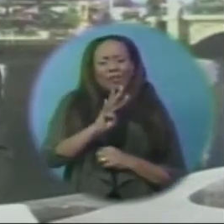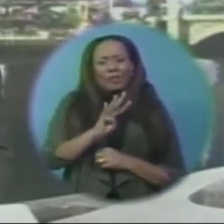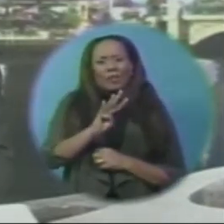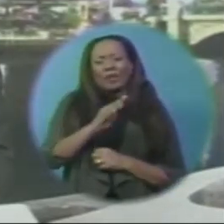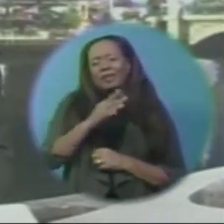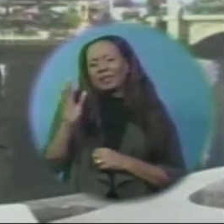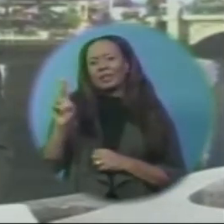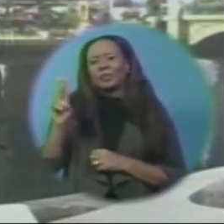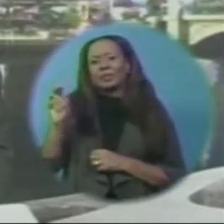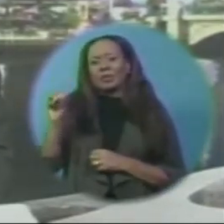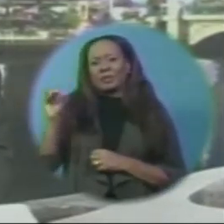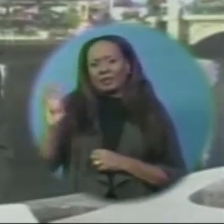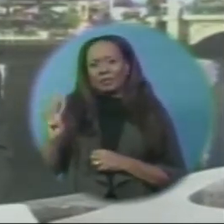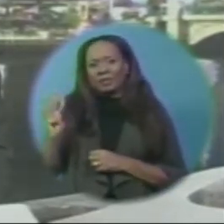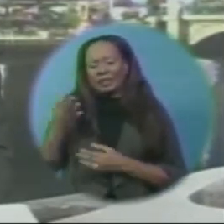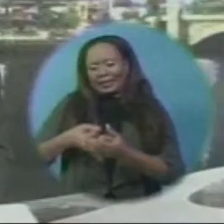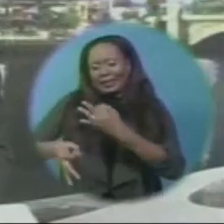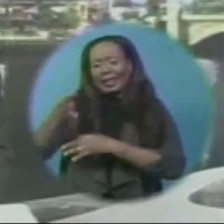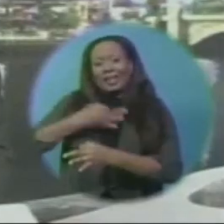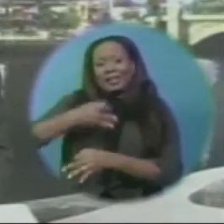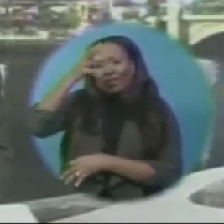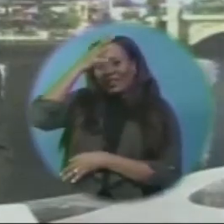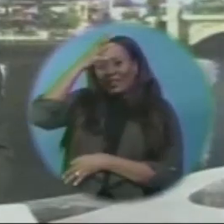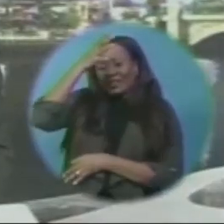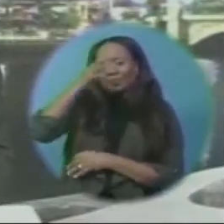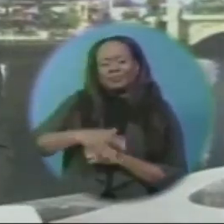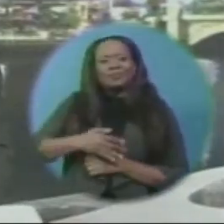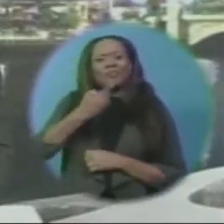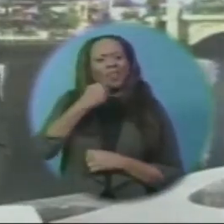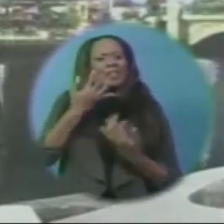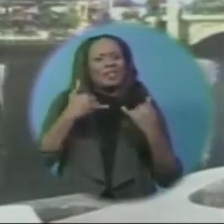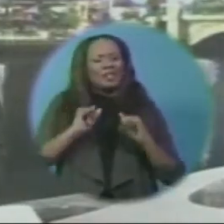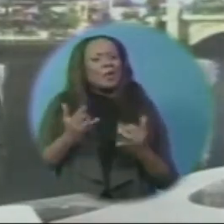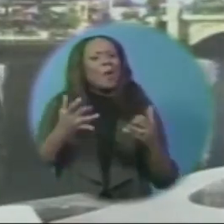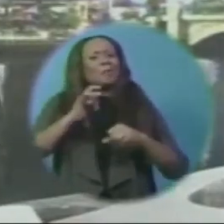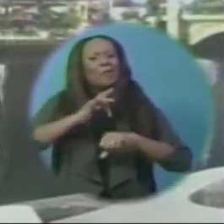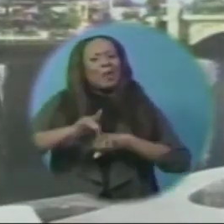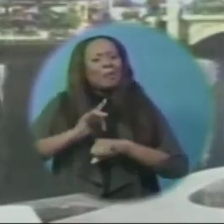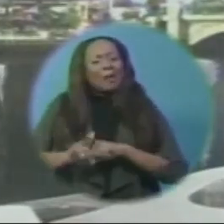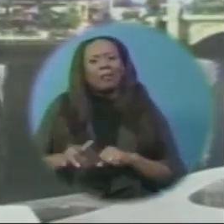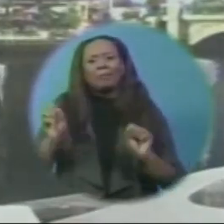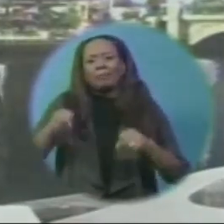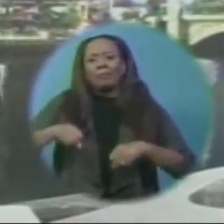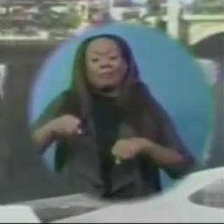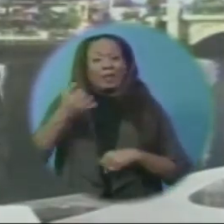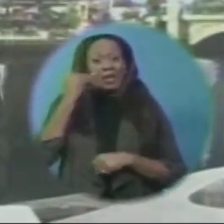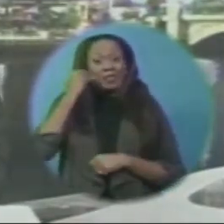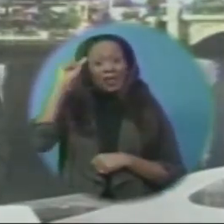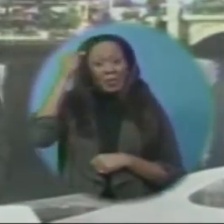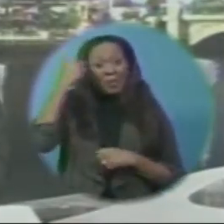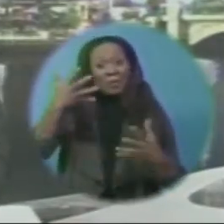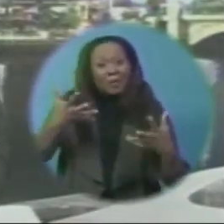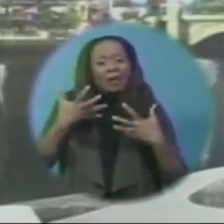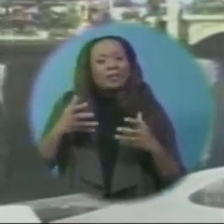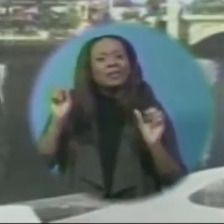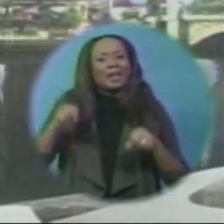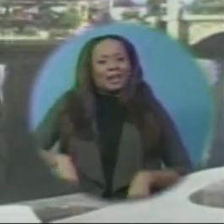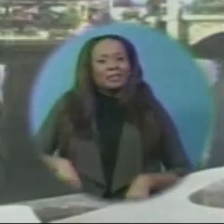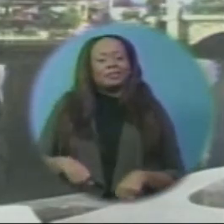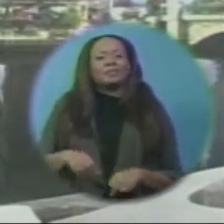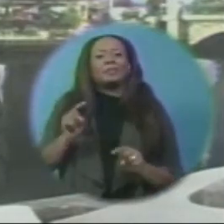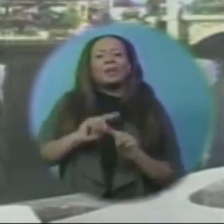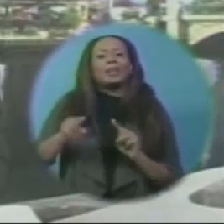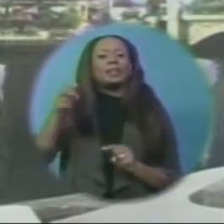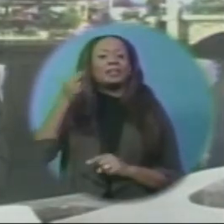Byrd. Sylvester said he intends to remain available as an advisor to the government should the need arise. He has endorsed his niece, Maria